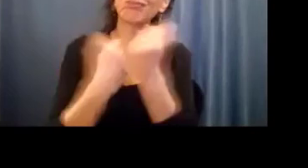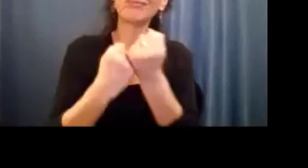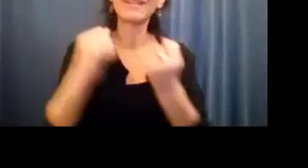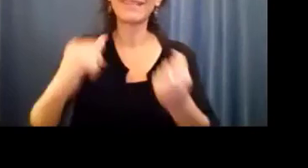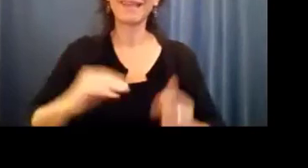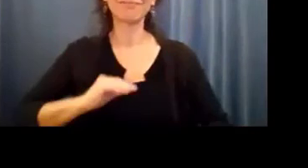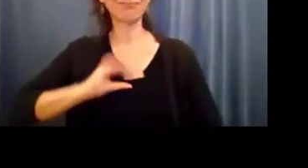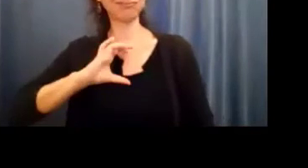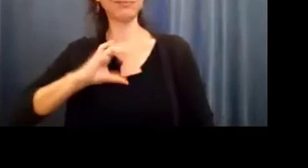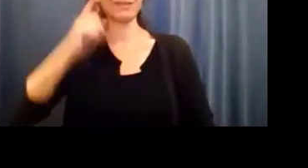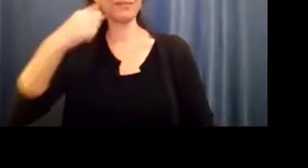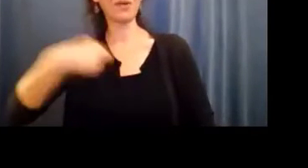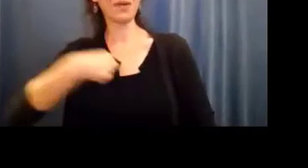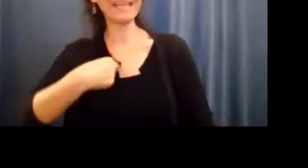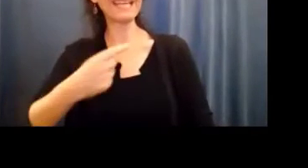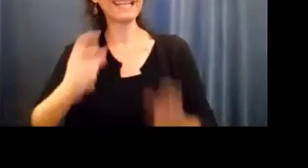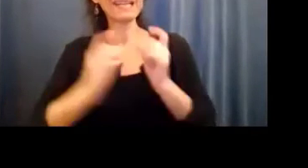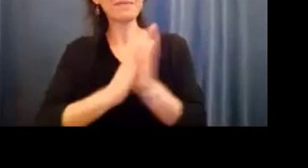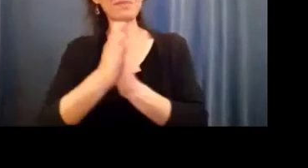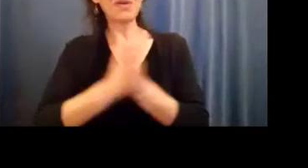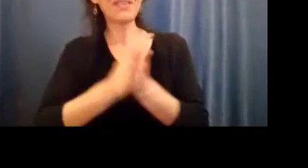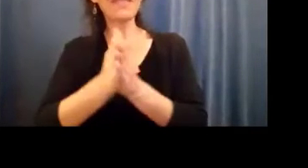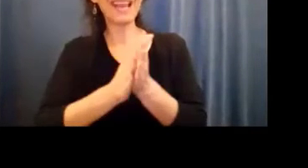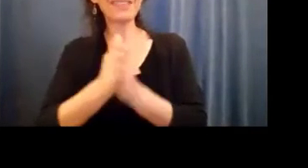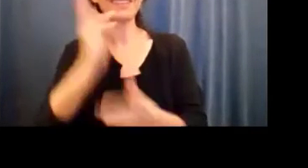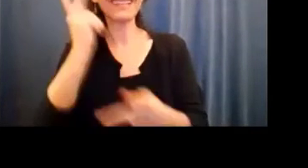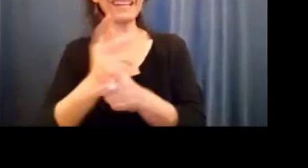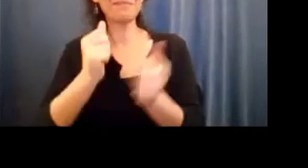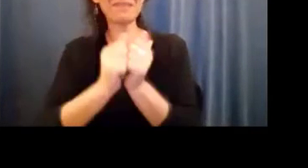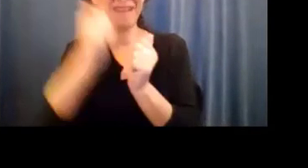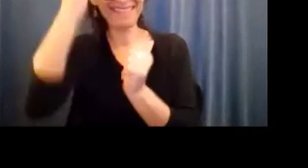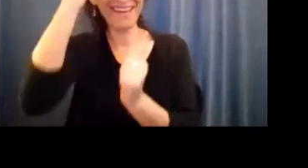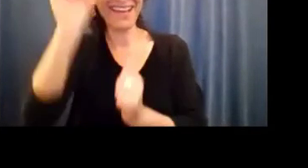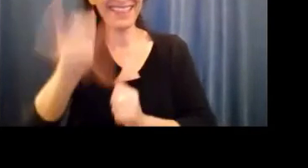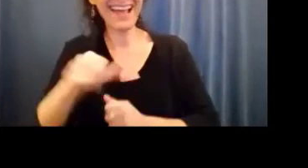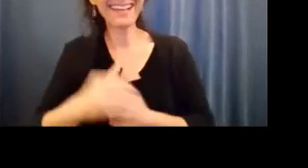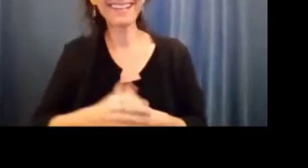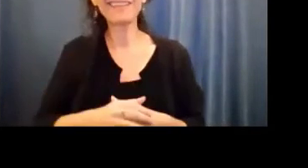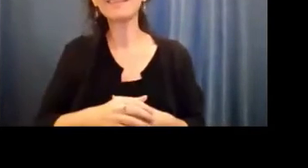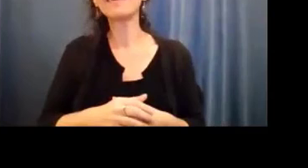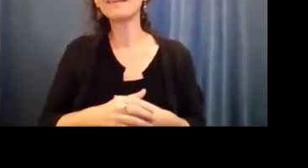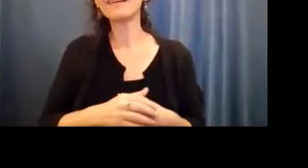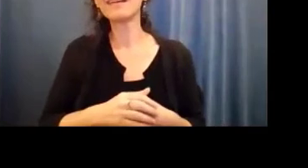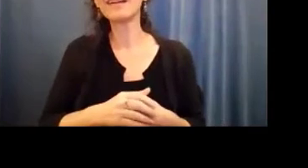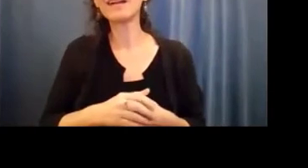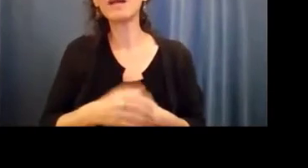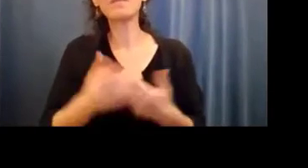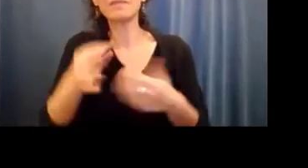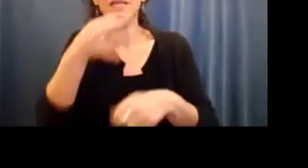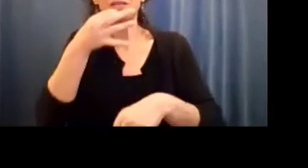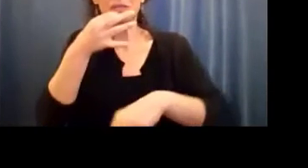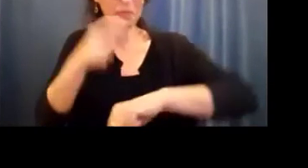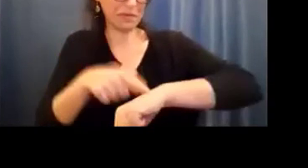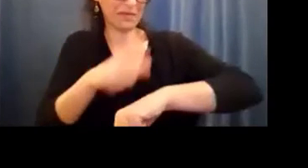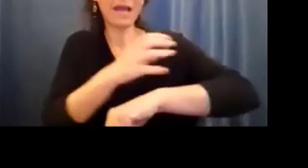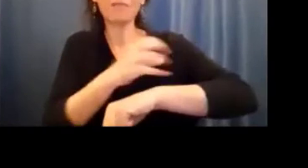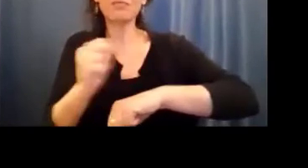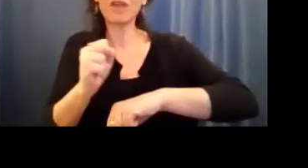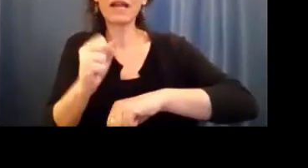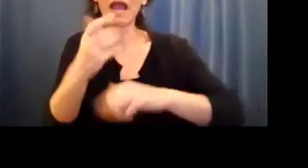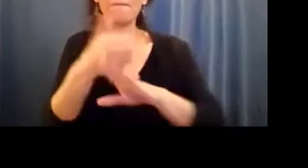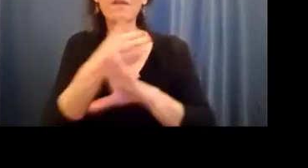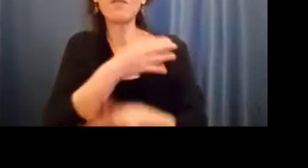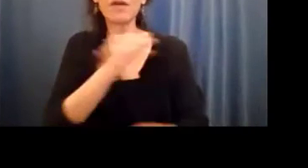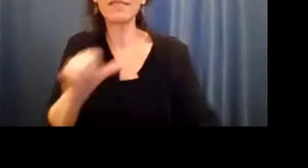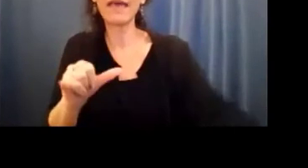nice little snap, and it made me feel good and kind of motivated me to keep going in my thought here. But we're almost out of